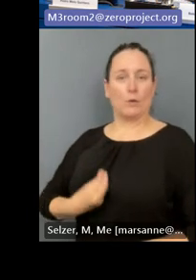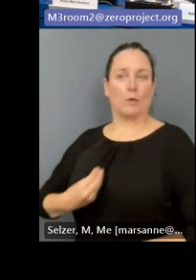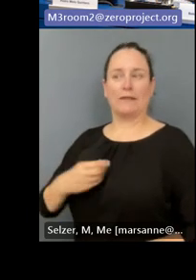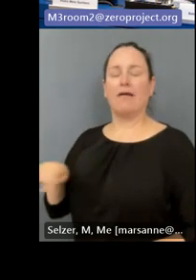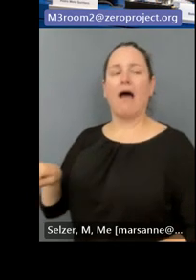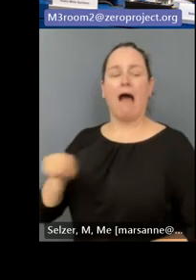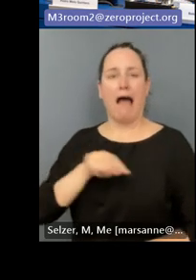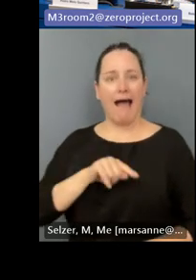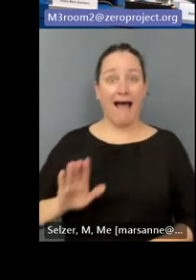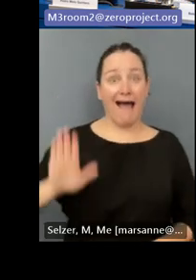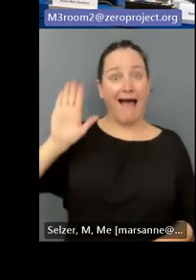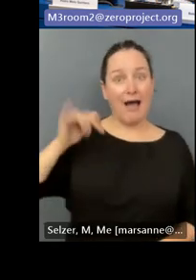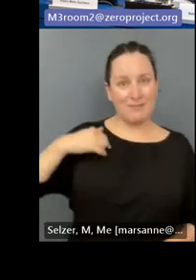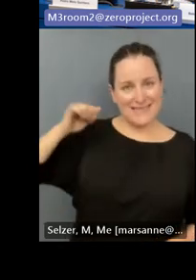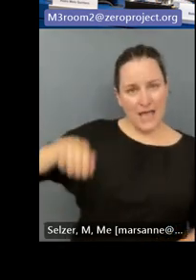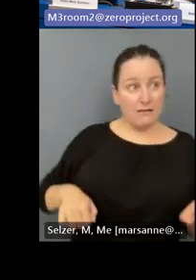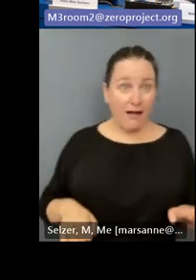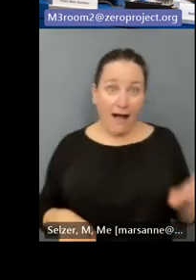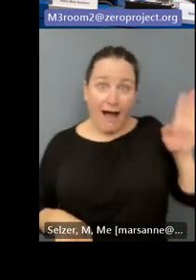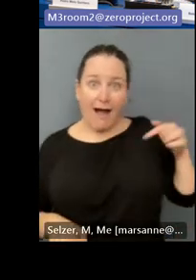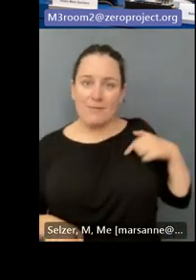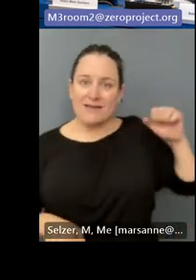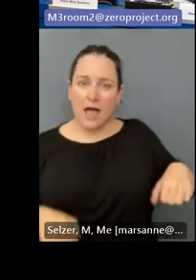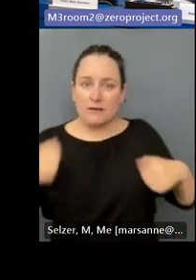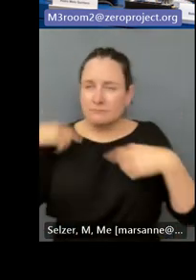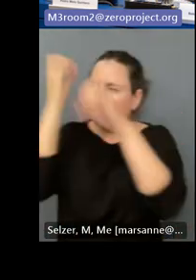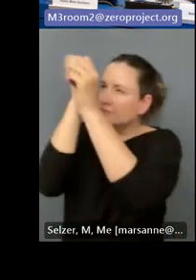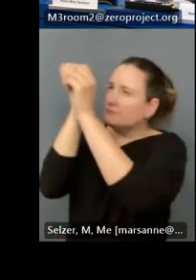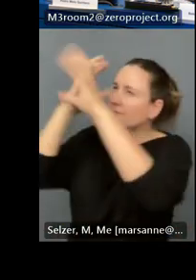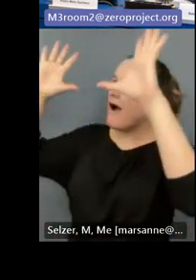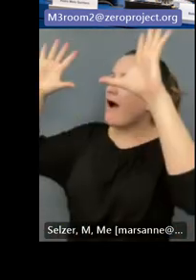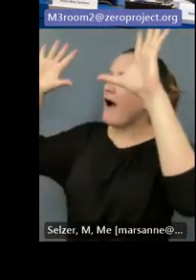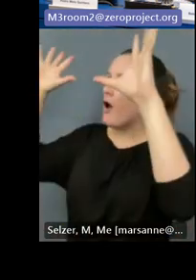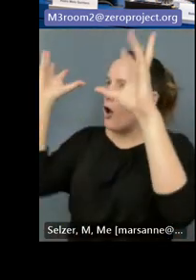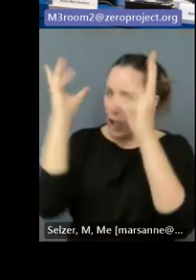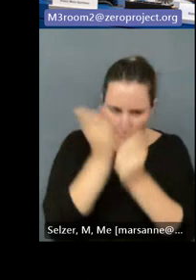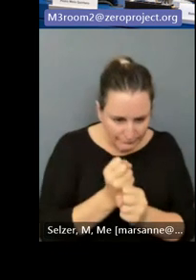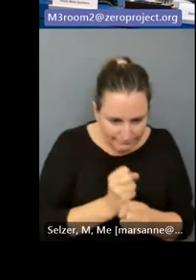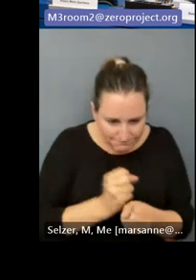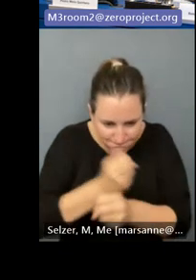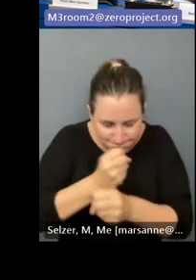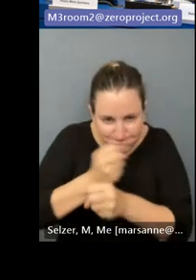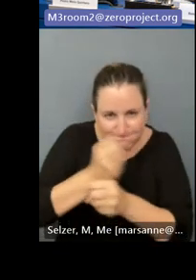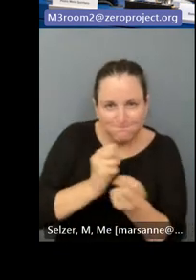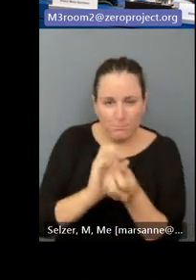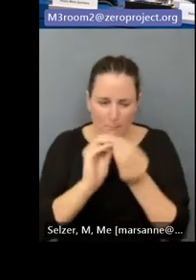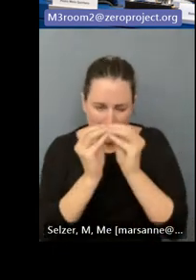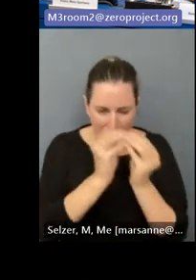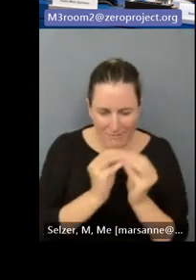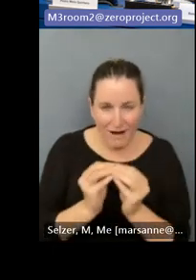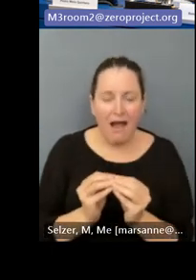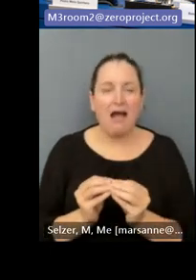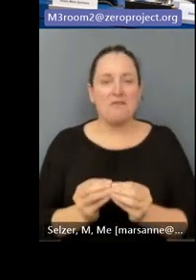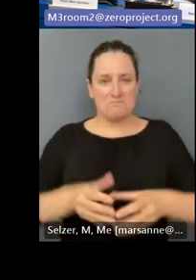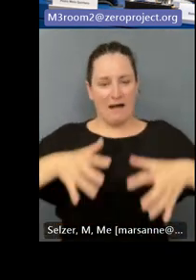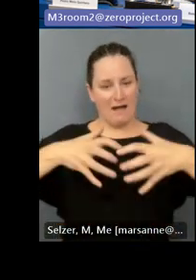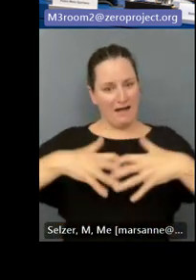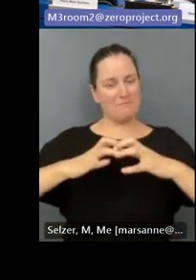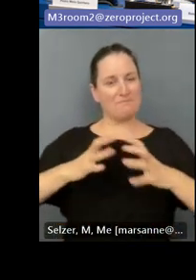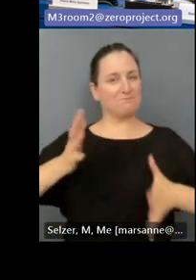to fly with their imagination, and to demonstrate their skills, to challenge expectations, and most